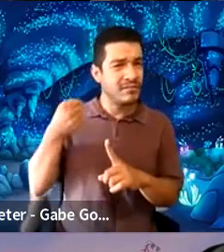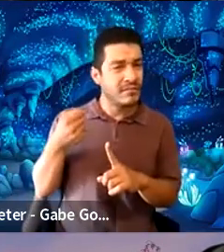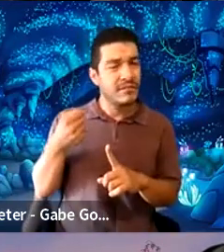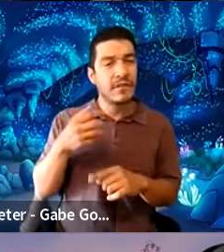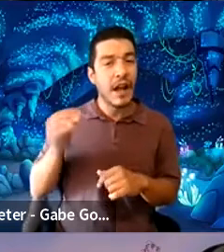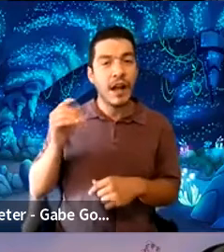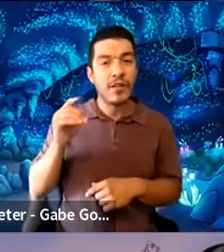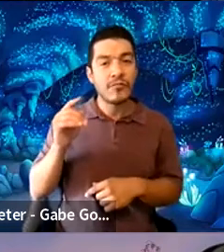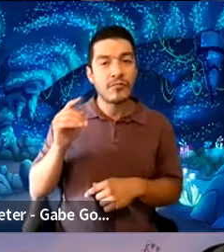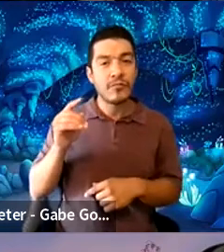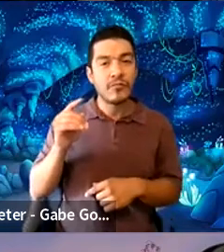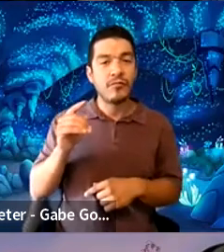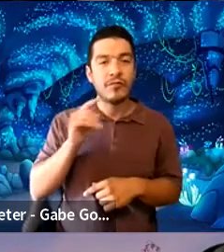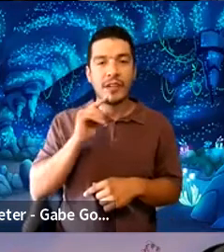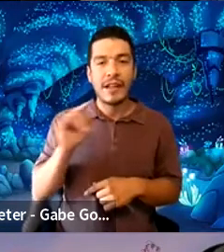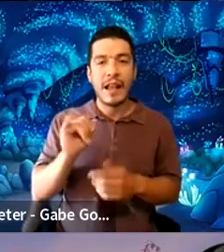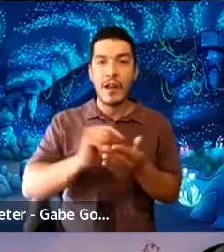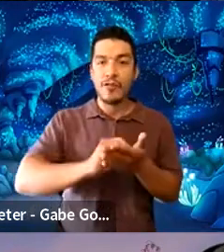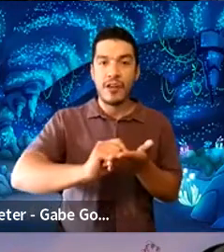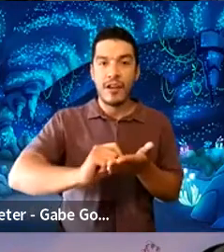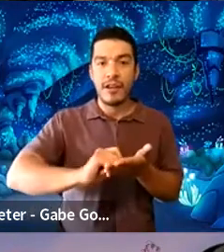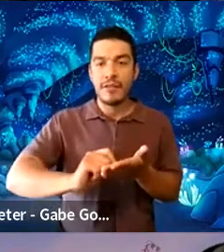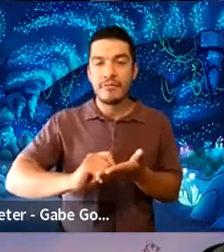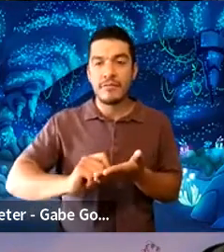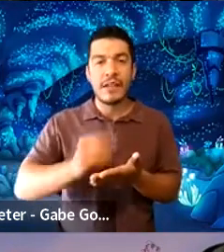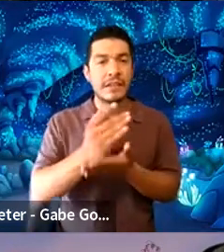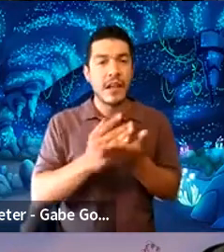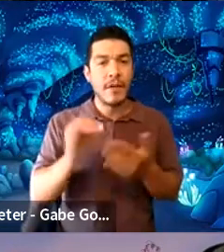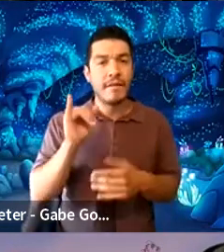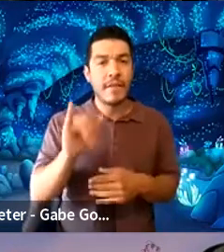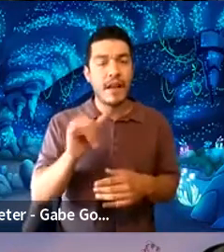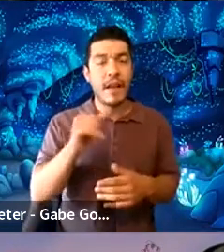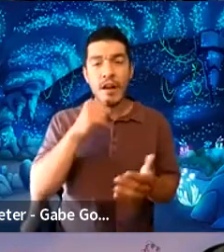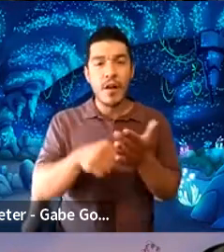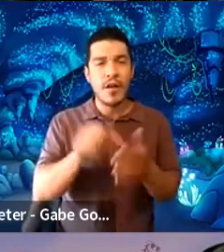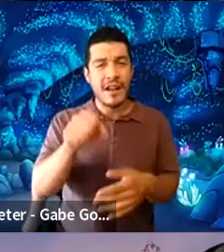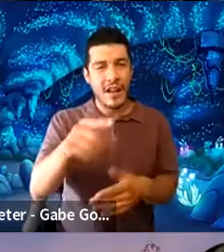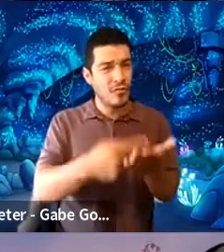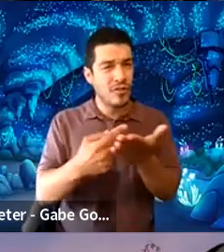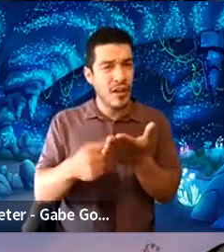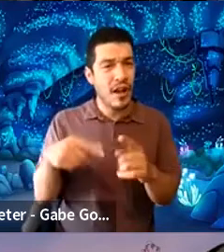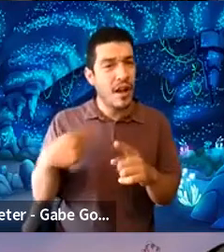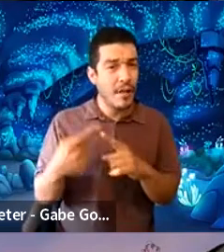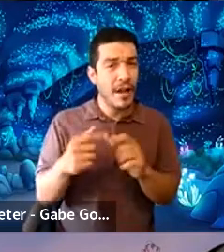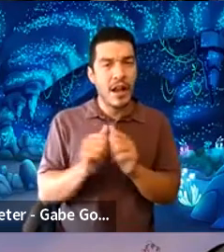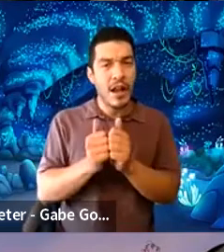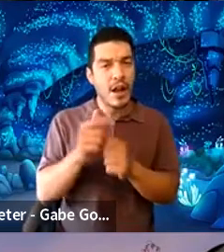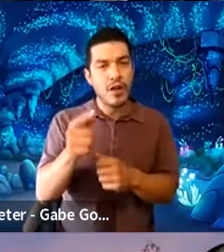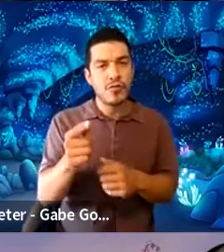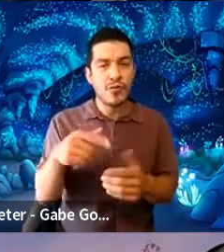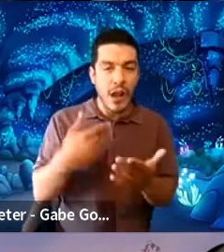And I literally was just writing down some of the notes. Can you talk about how you came